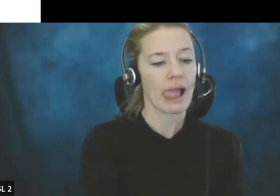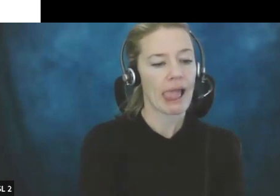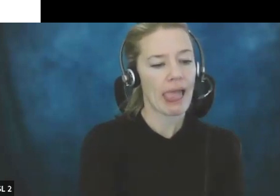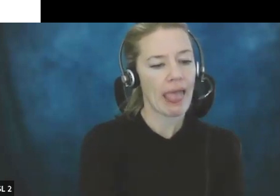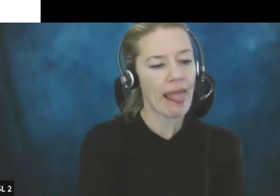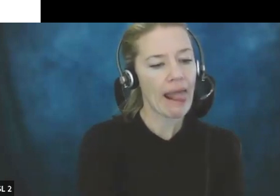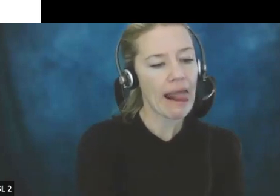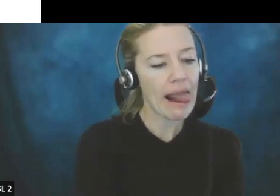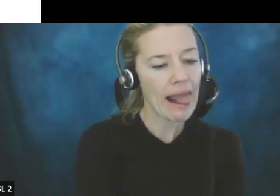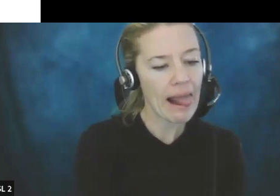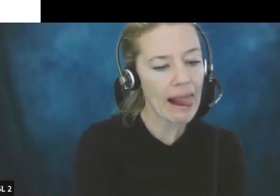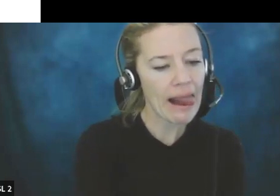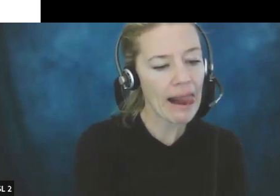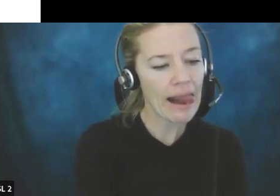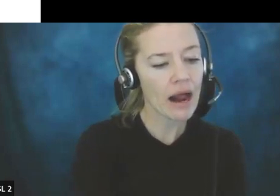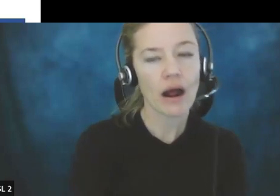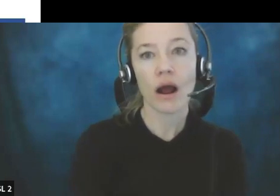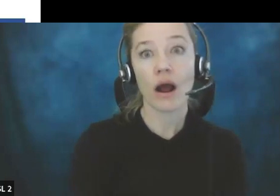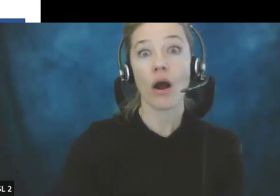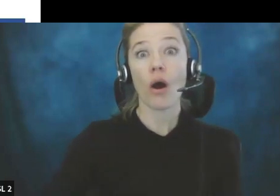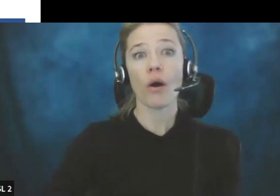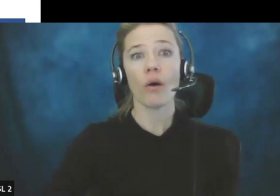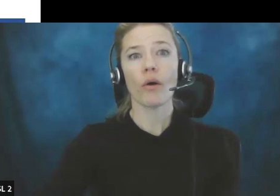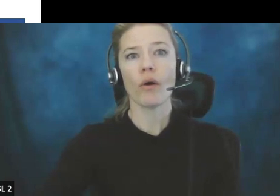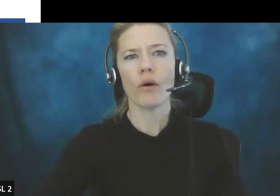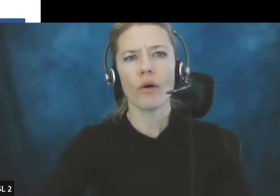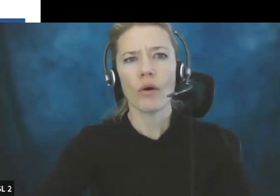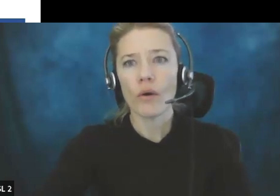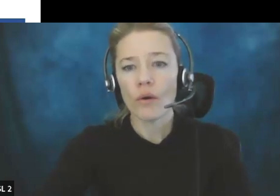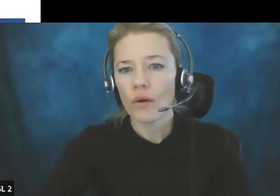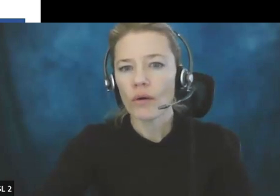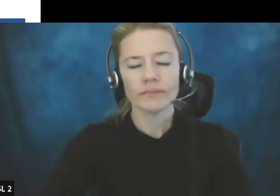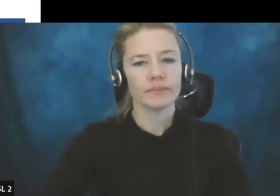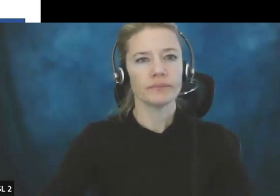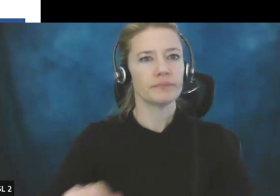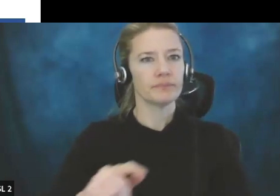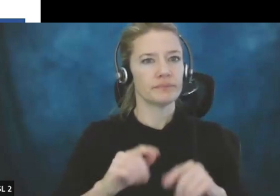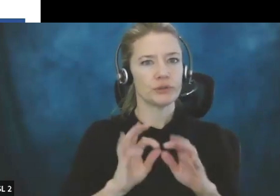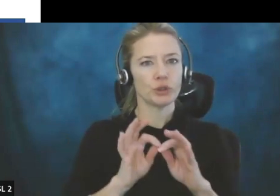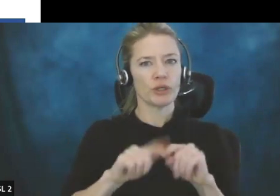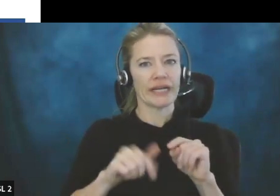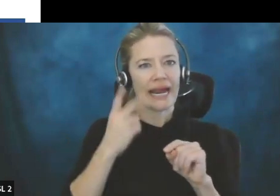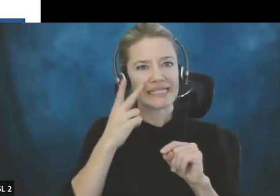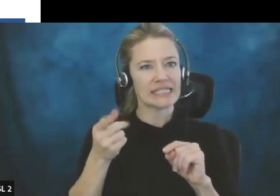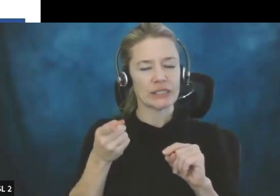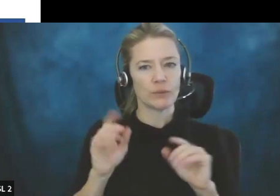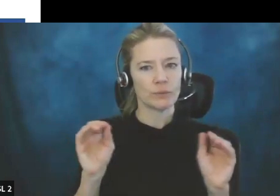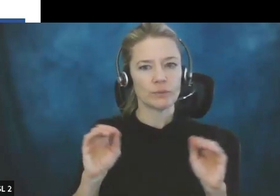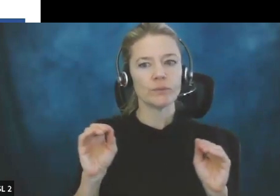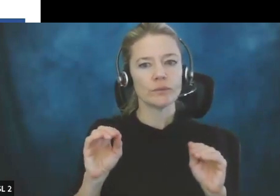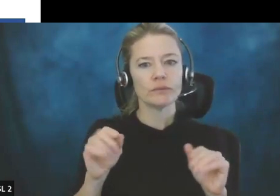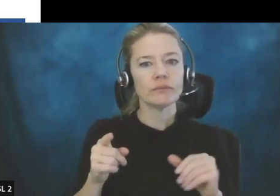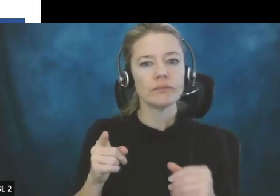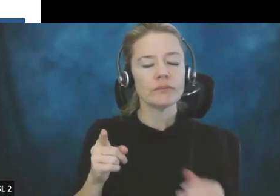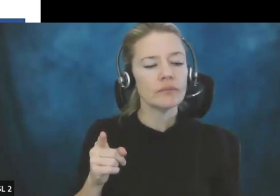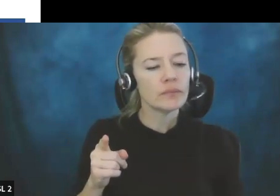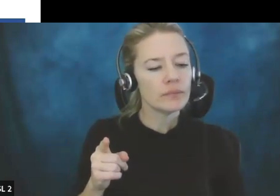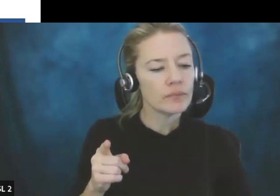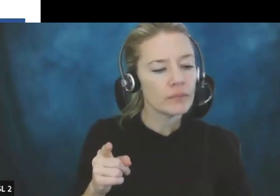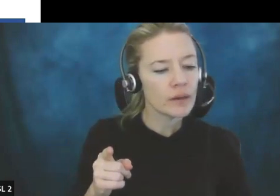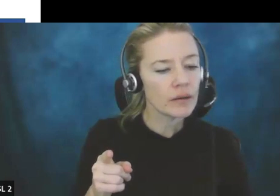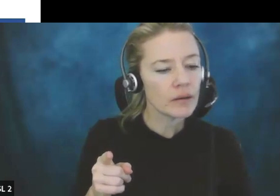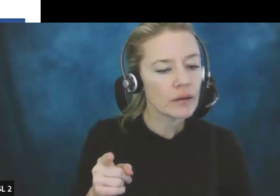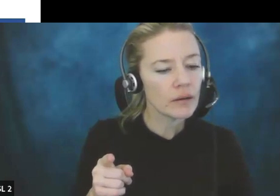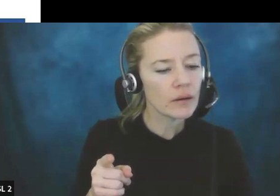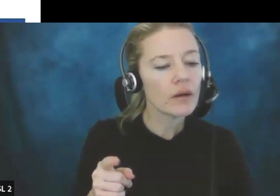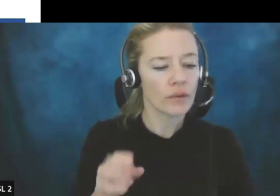So I'm going to go to the next slide and talk a little bit about the history, I'll say, of California disability and aging,